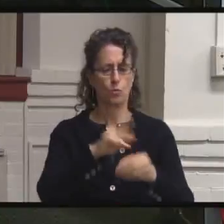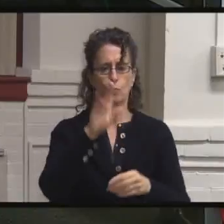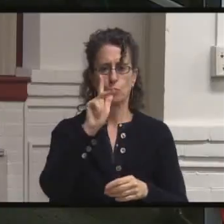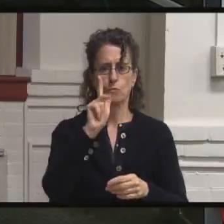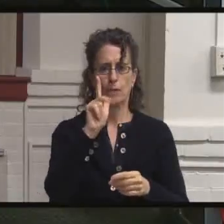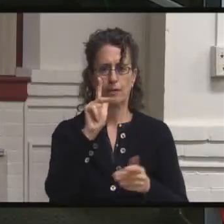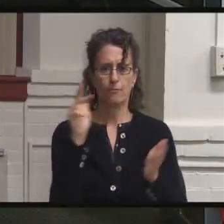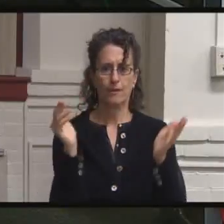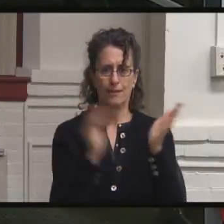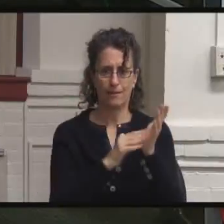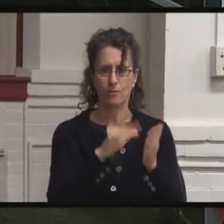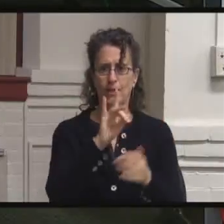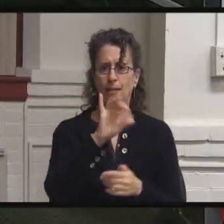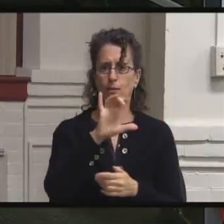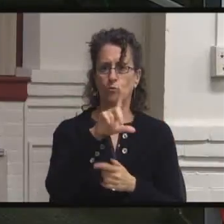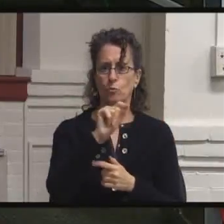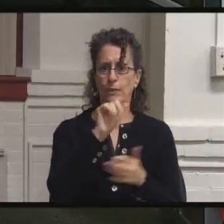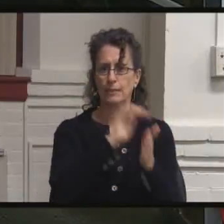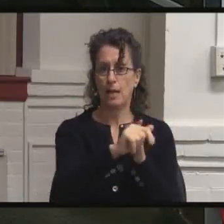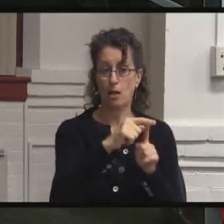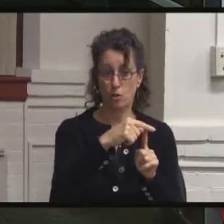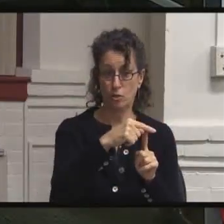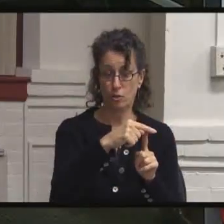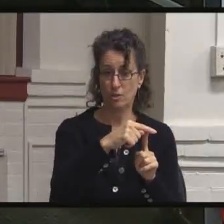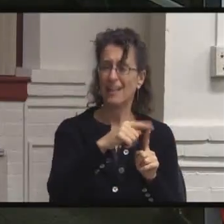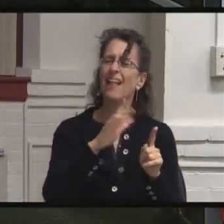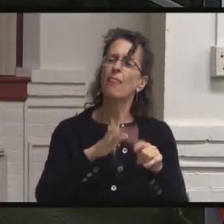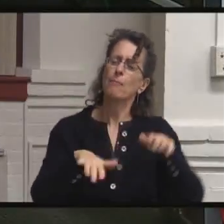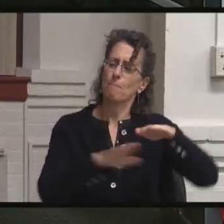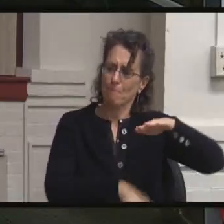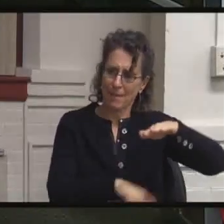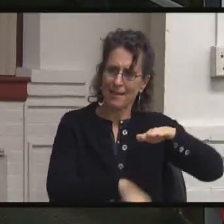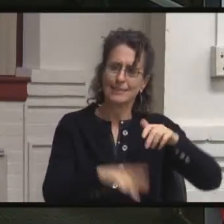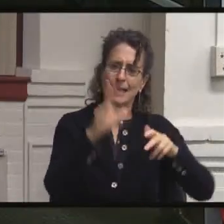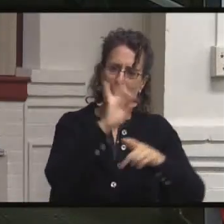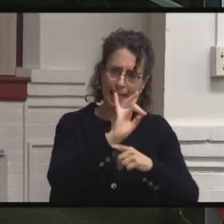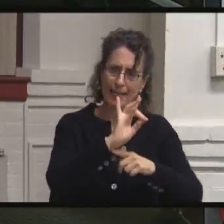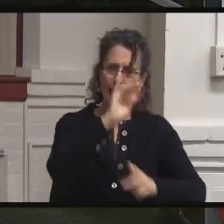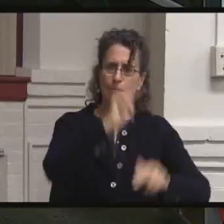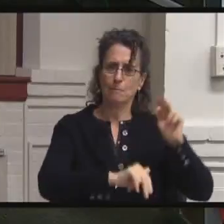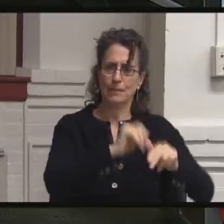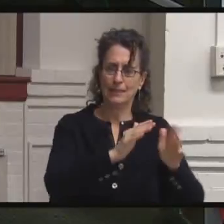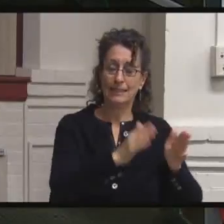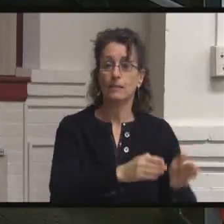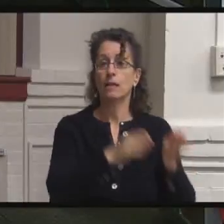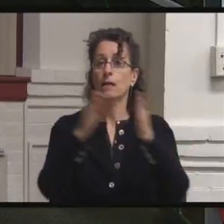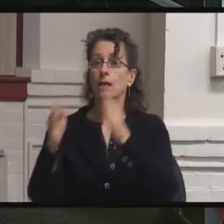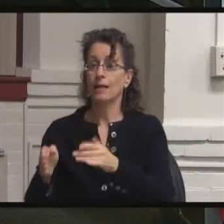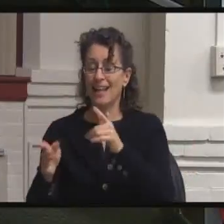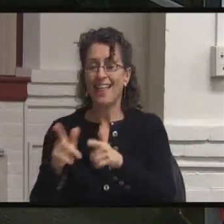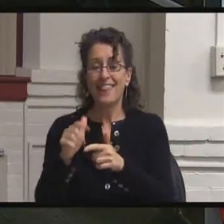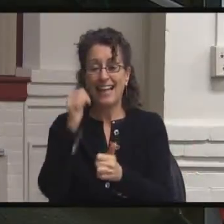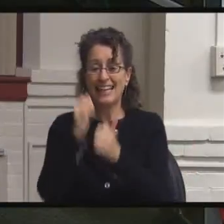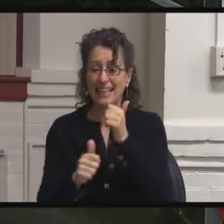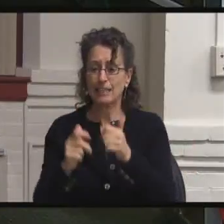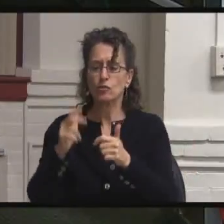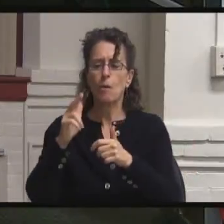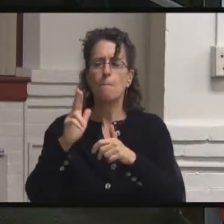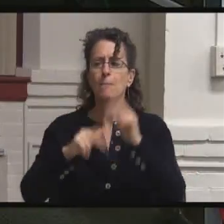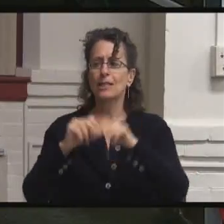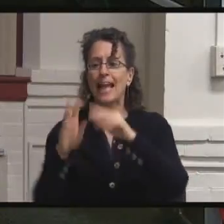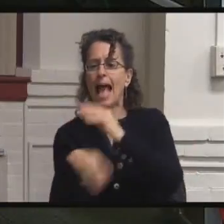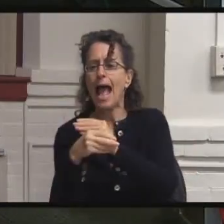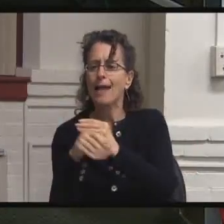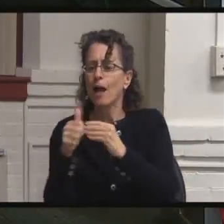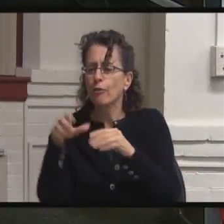$23,820, and then there are a variety of potentially additional work on a building-by-building basis